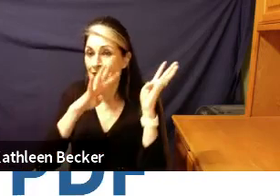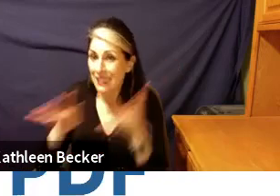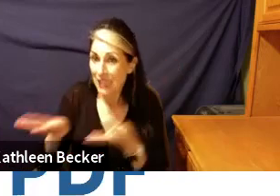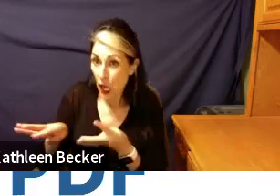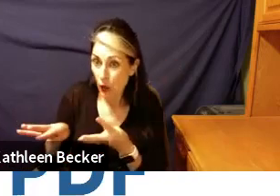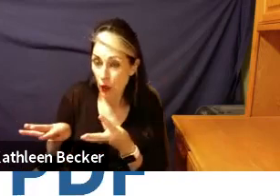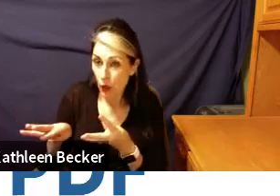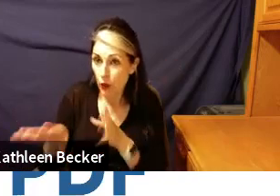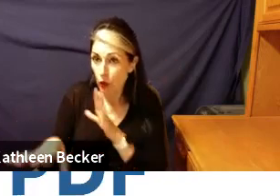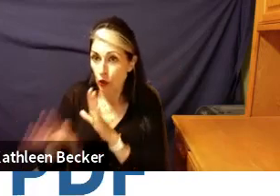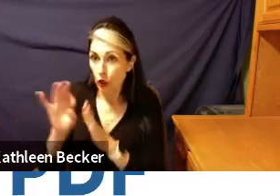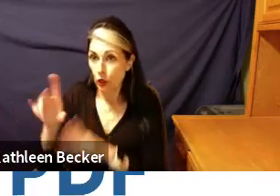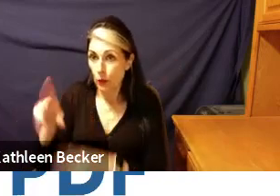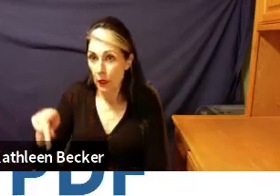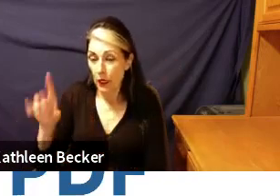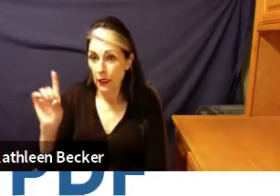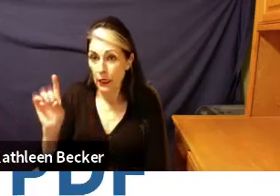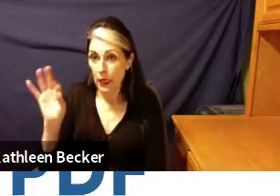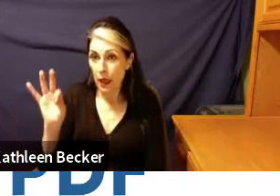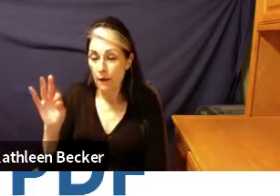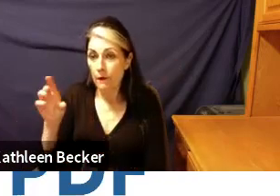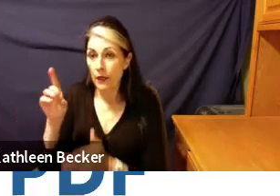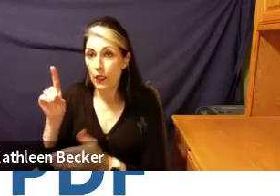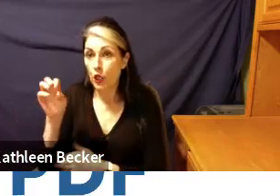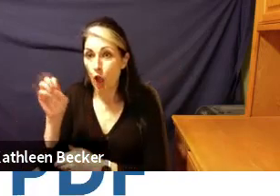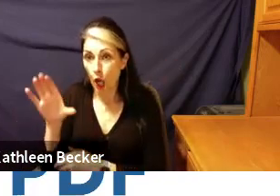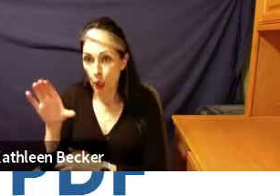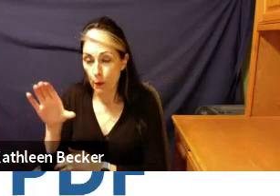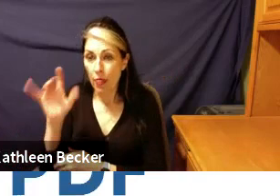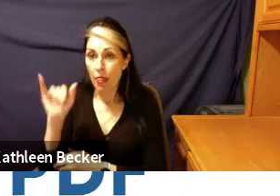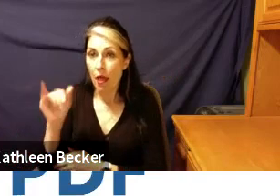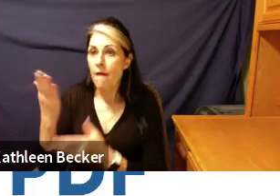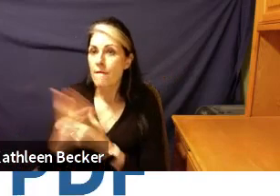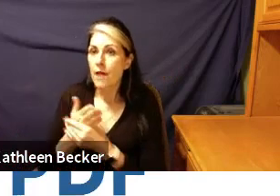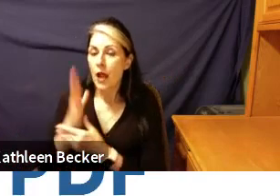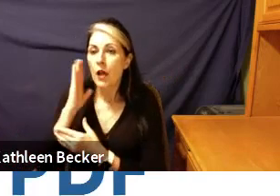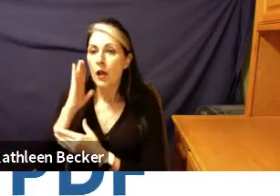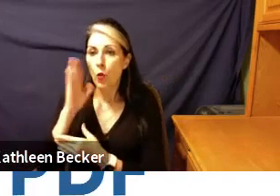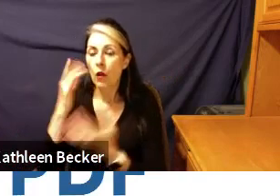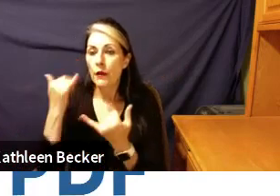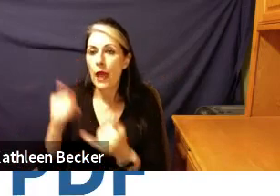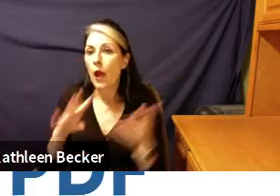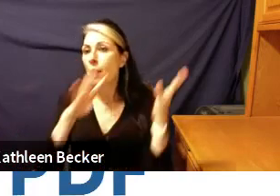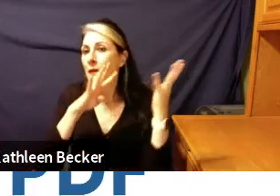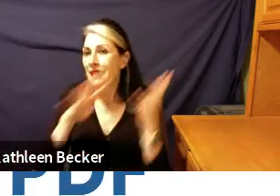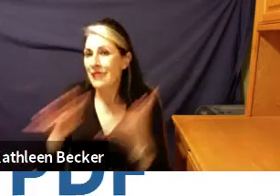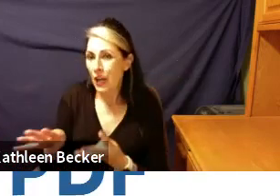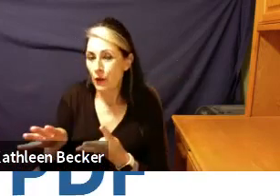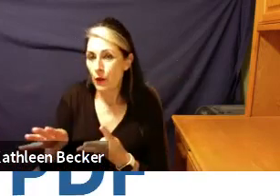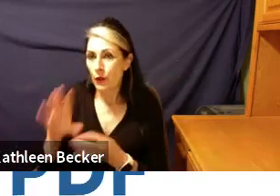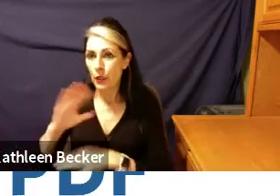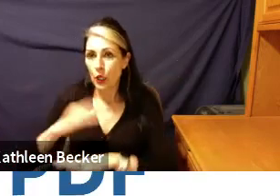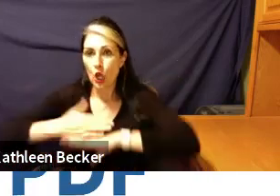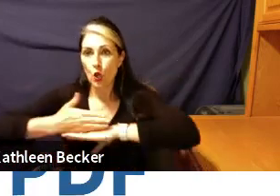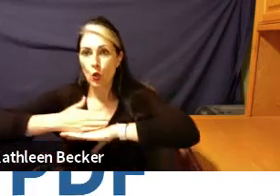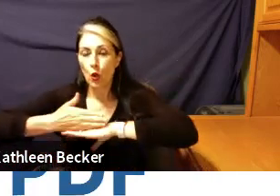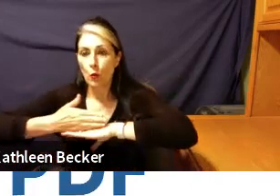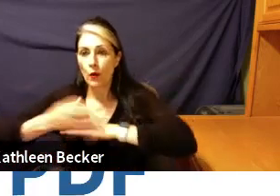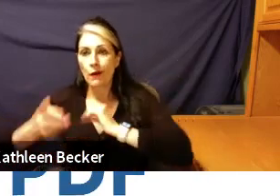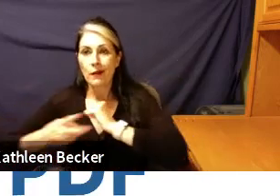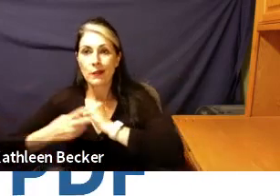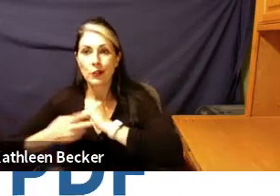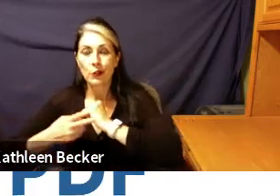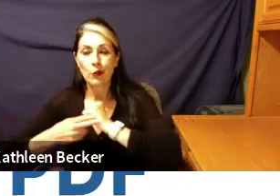and choose PDF document. This file will now be downloaded into the Chromebook and stored